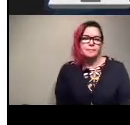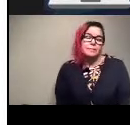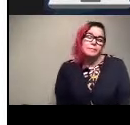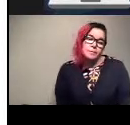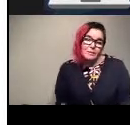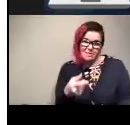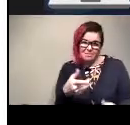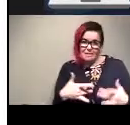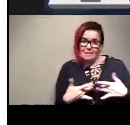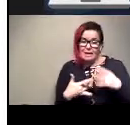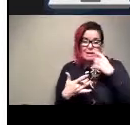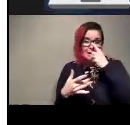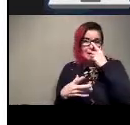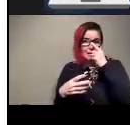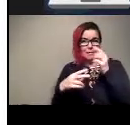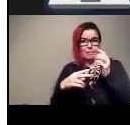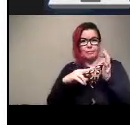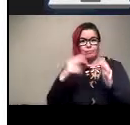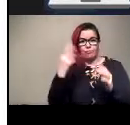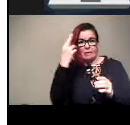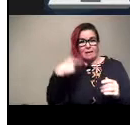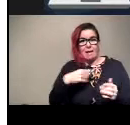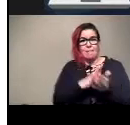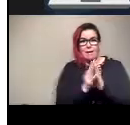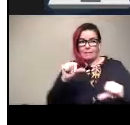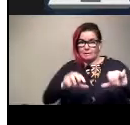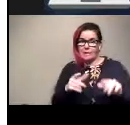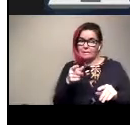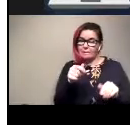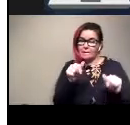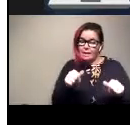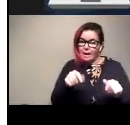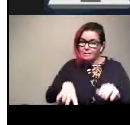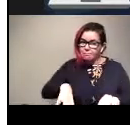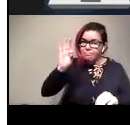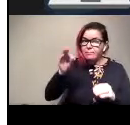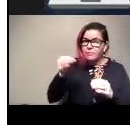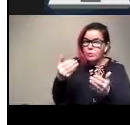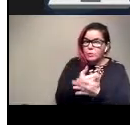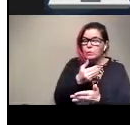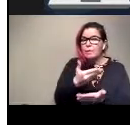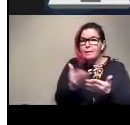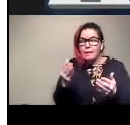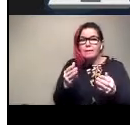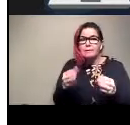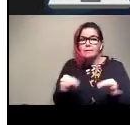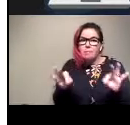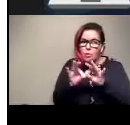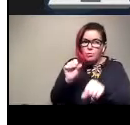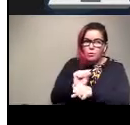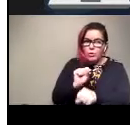thing. It's reasons why I became a scientist. This ability to discover new things and do something important that has